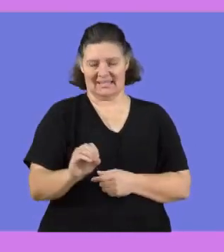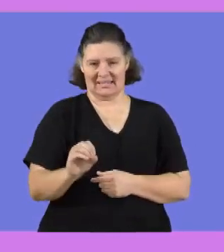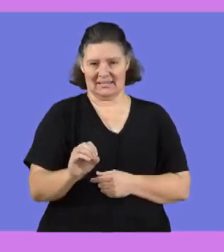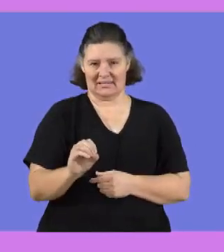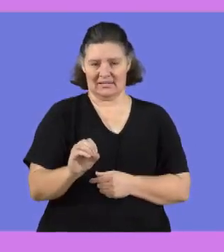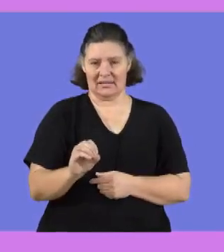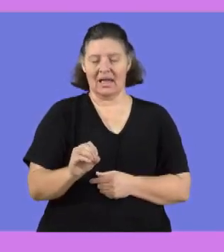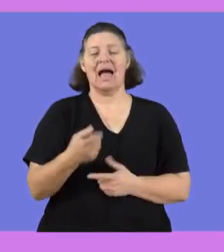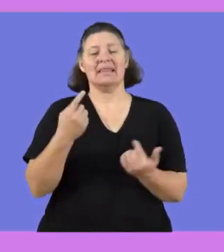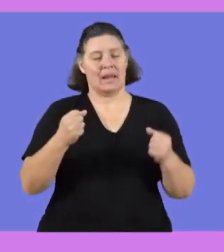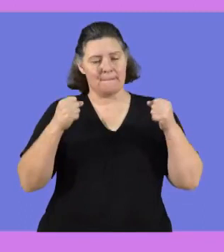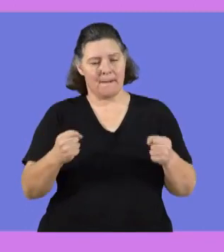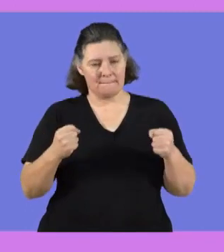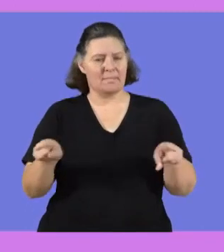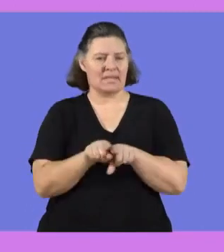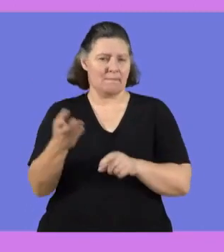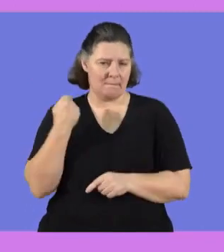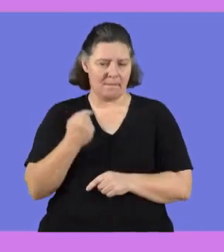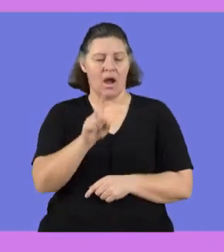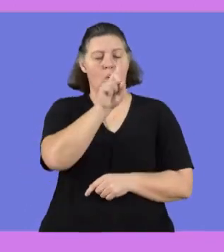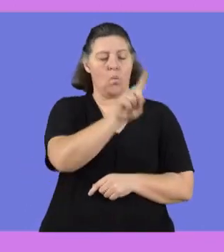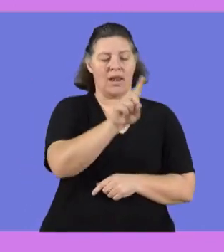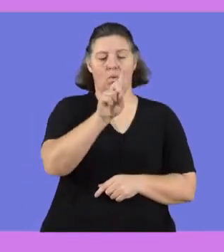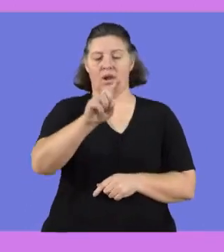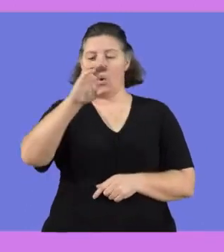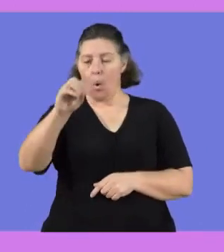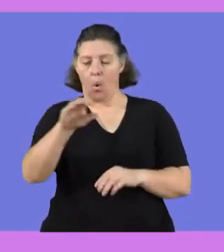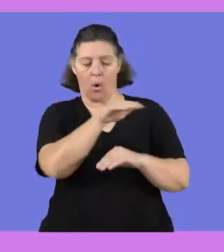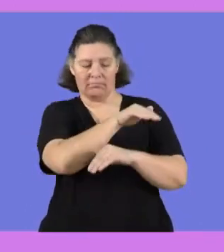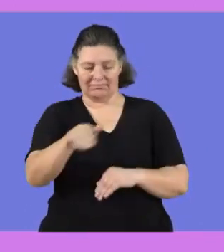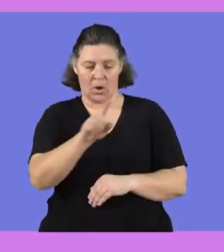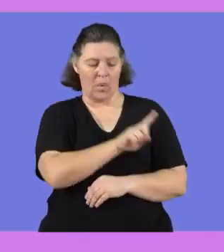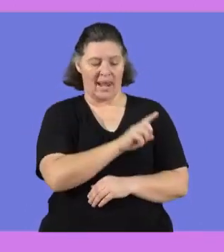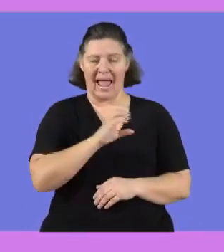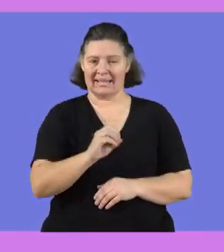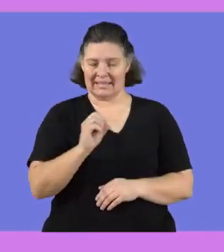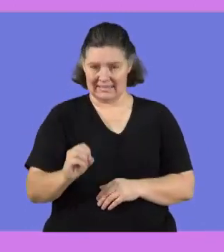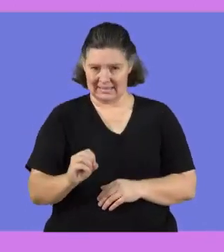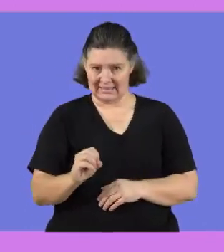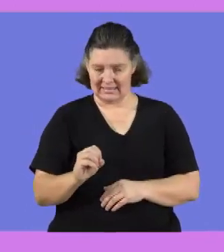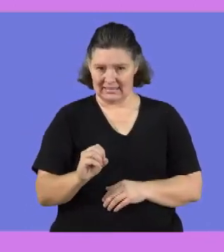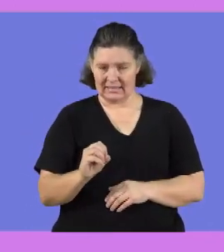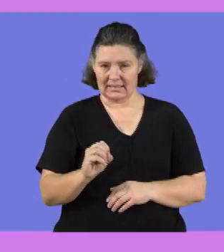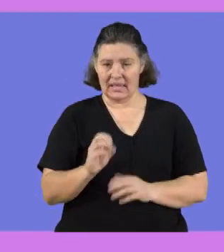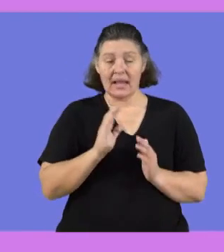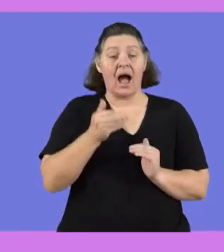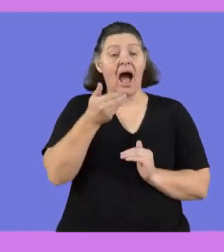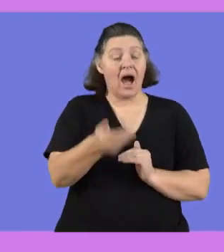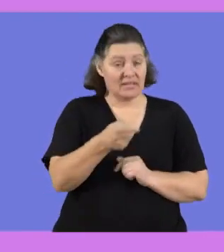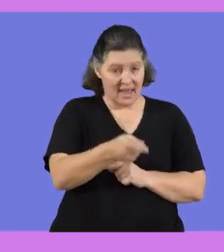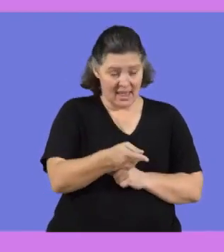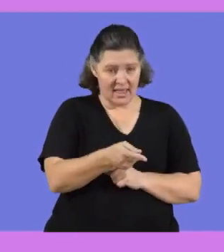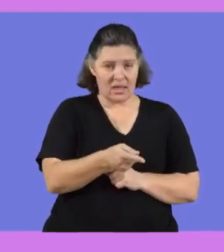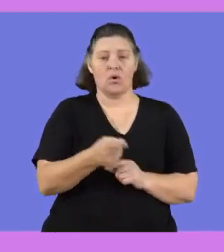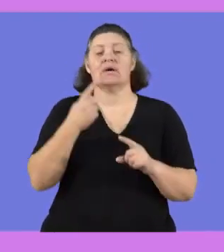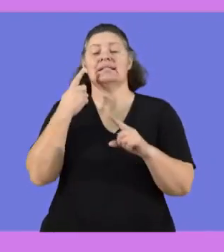110%. Then the next step is to express 110% as a fraction. And after